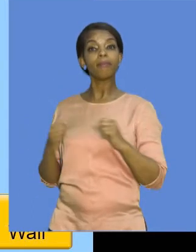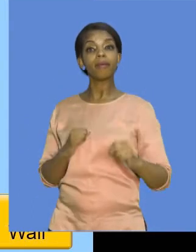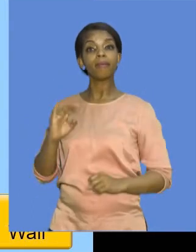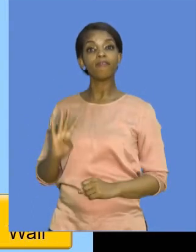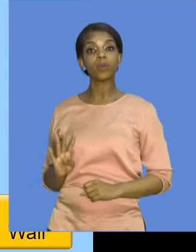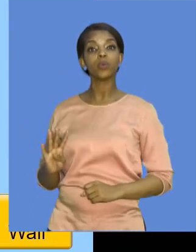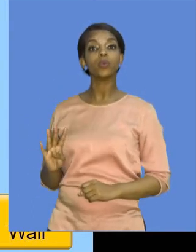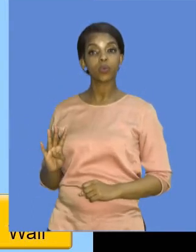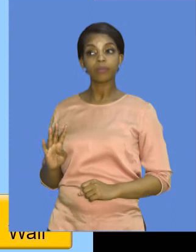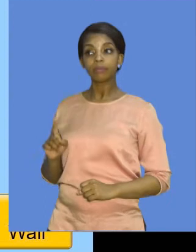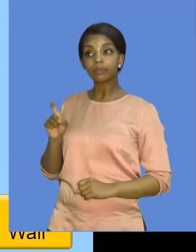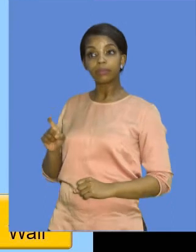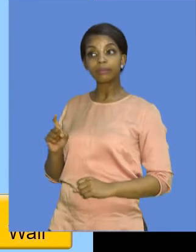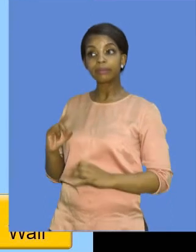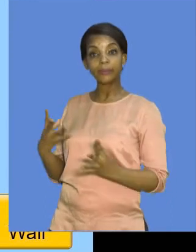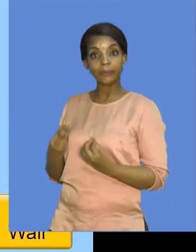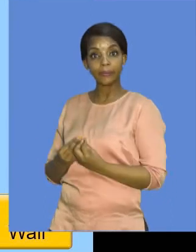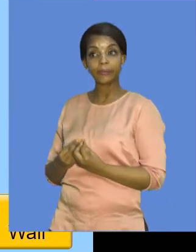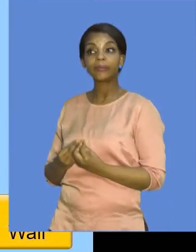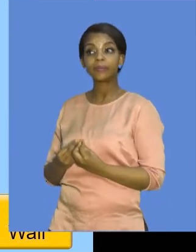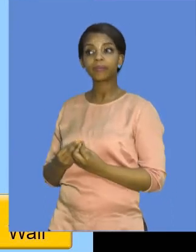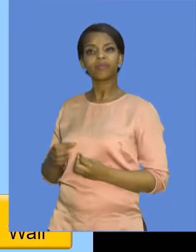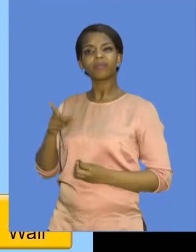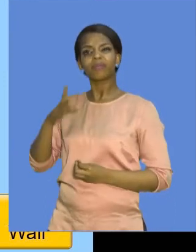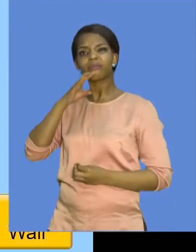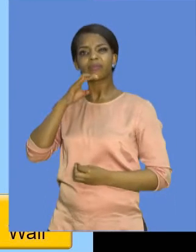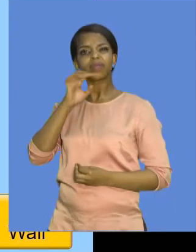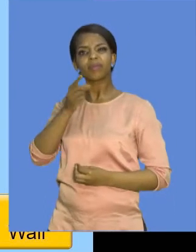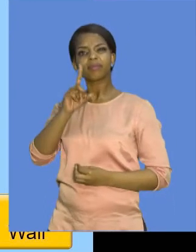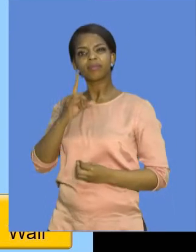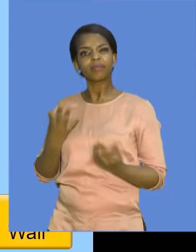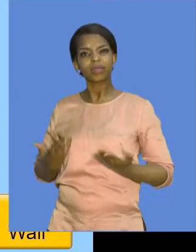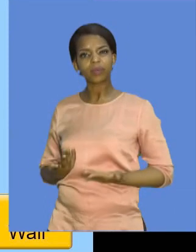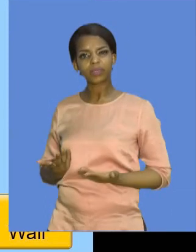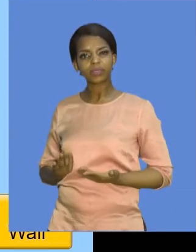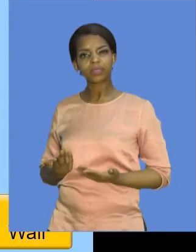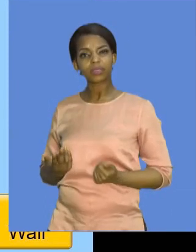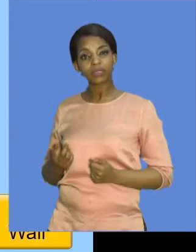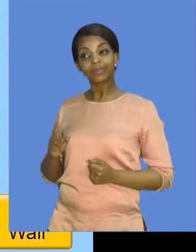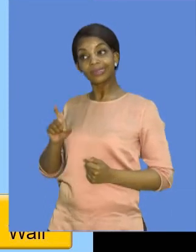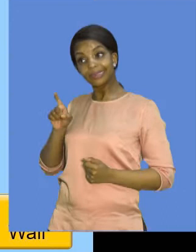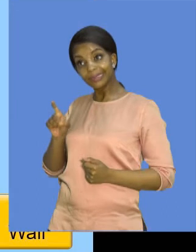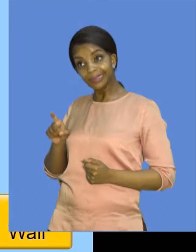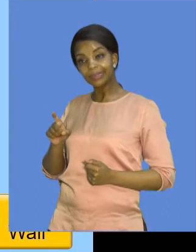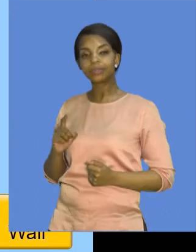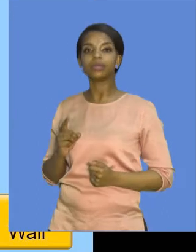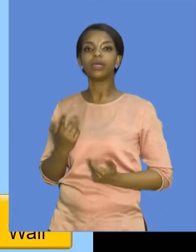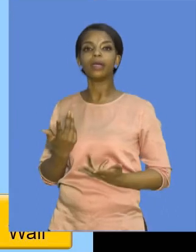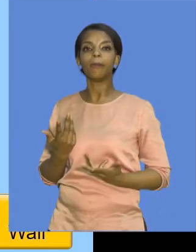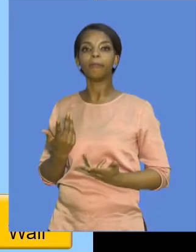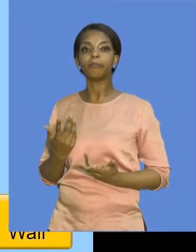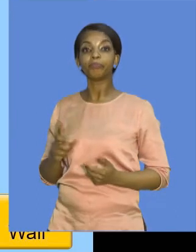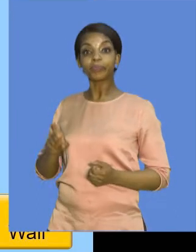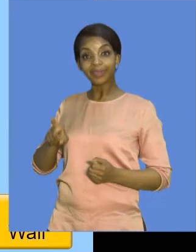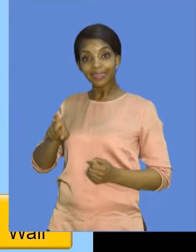of the balloon than it initially was. So what that says to us is that the insulator, sorry,